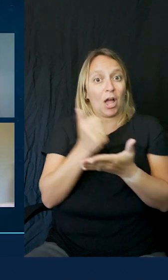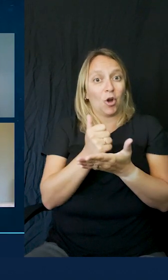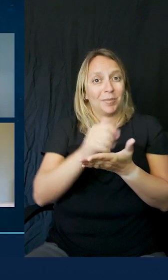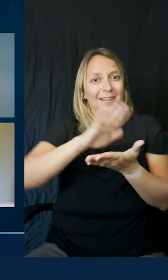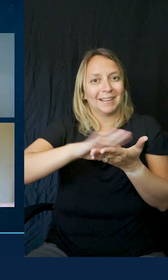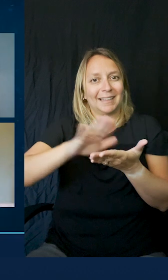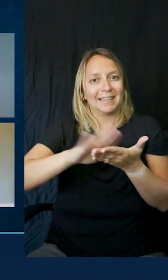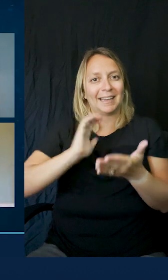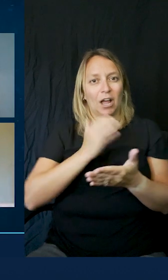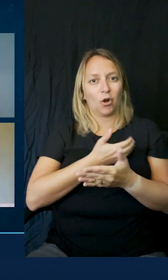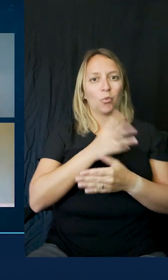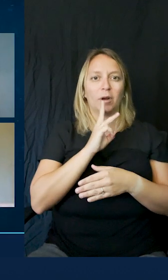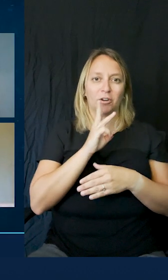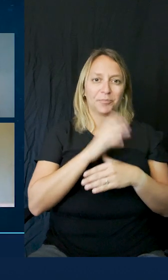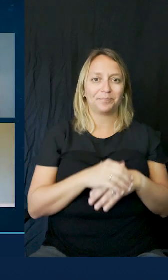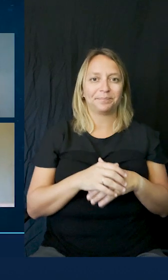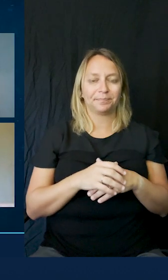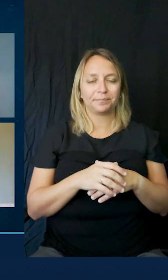our waters.